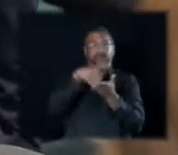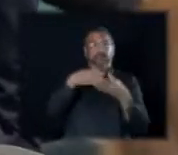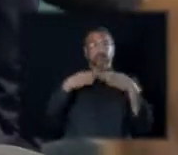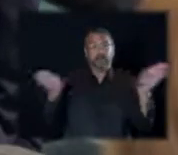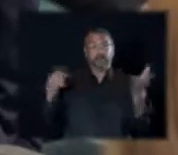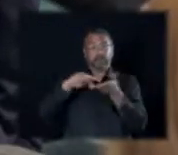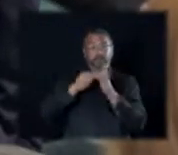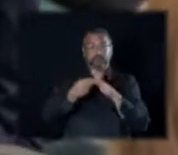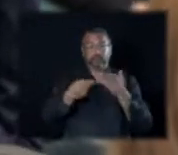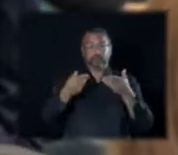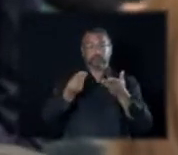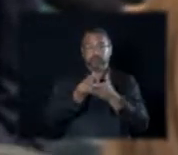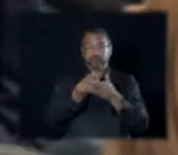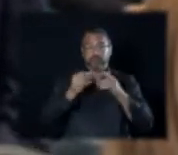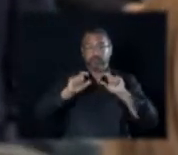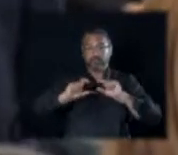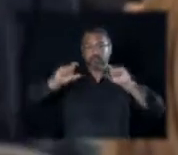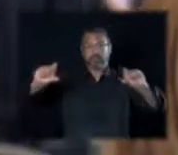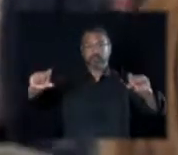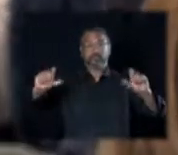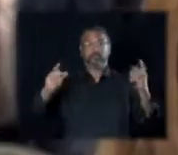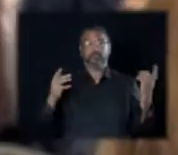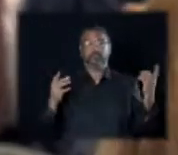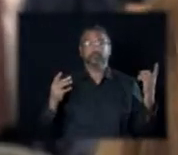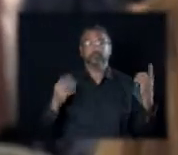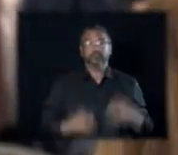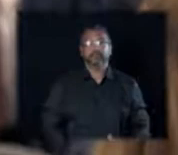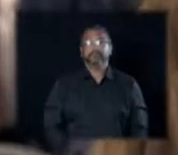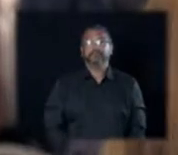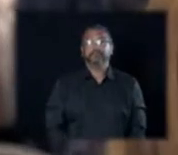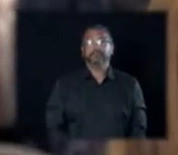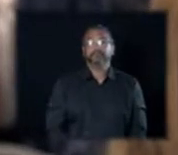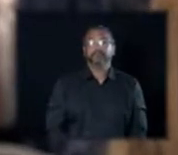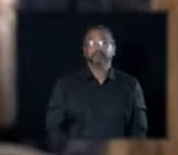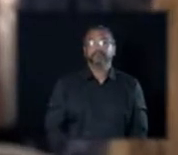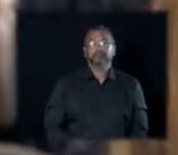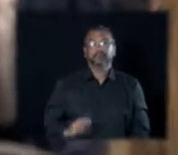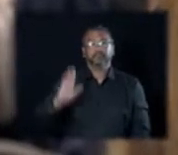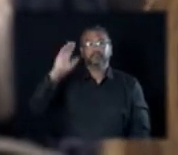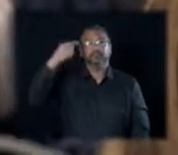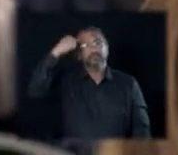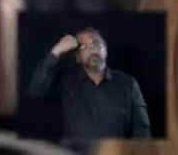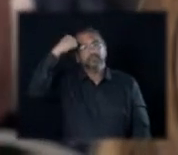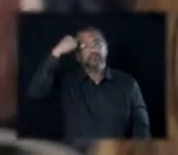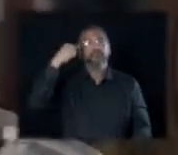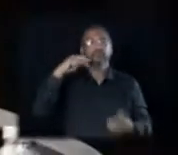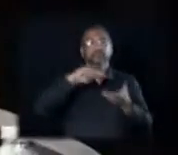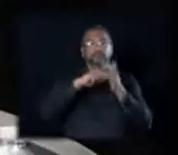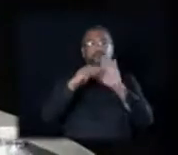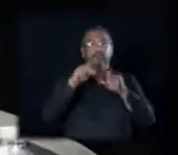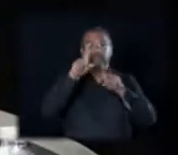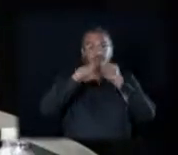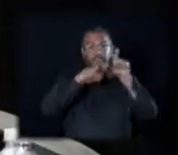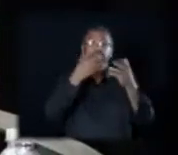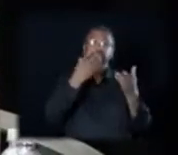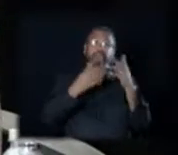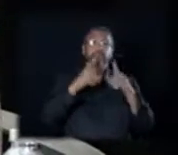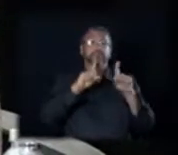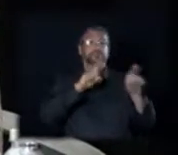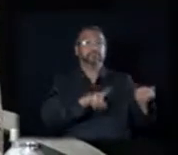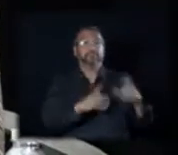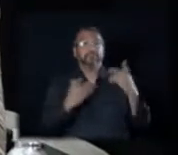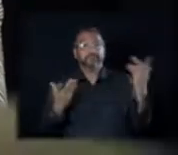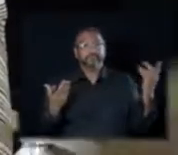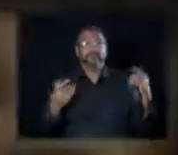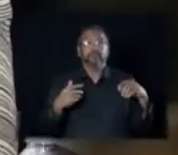That money is transferred to the general fund, to the treasury of the corporate companies. I